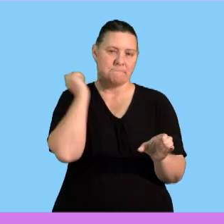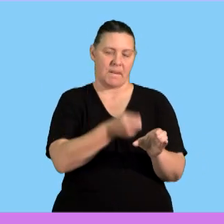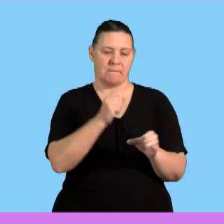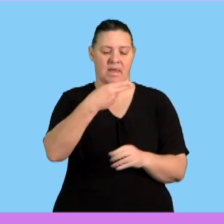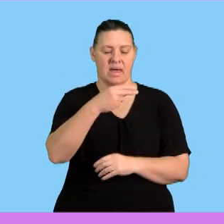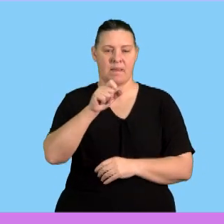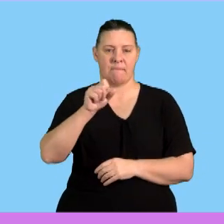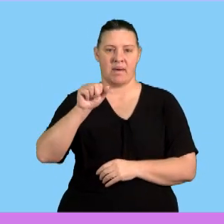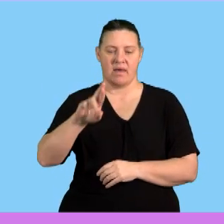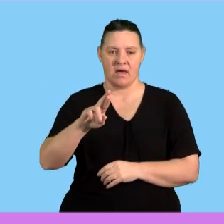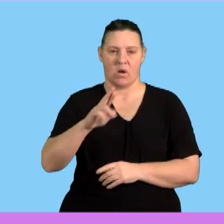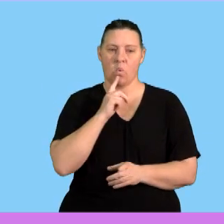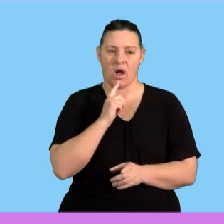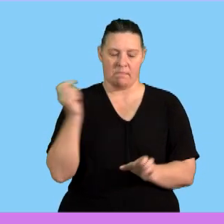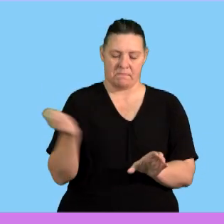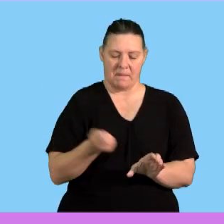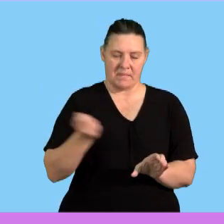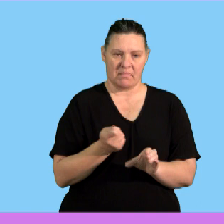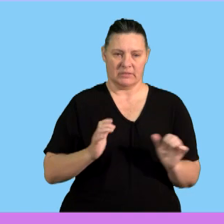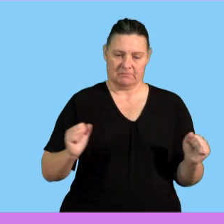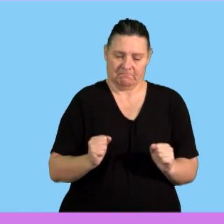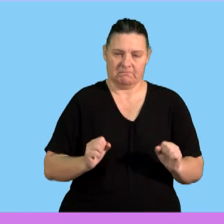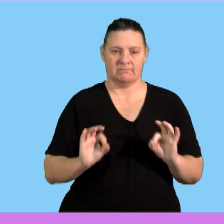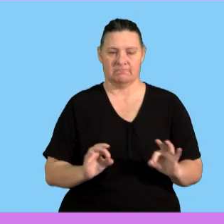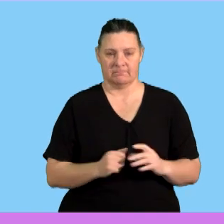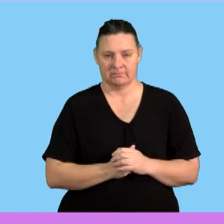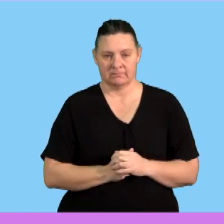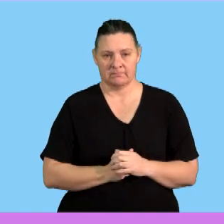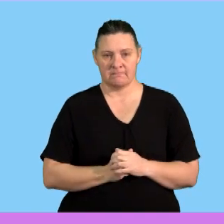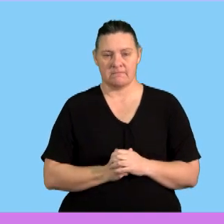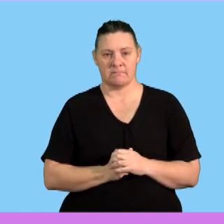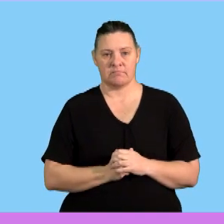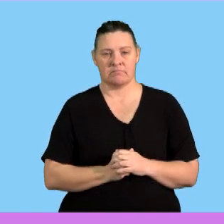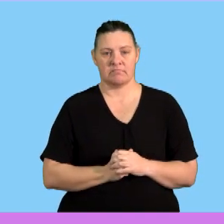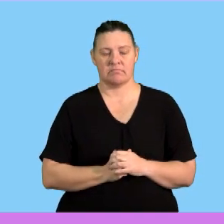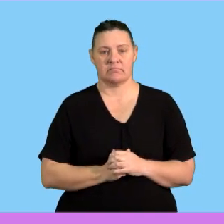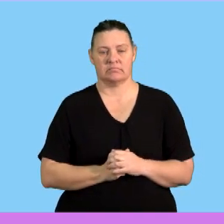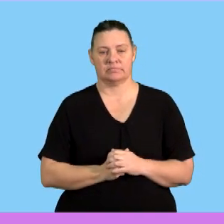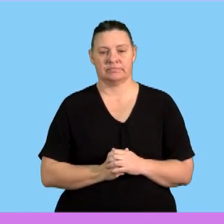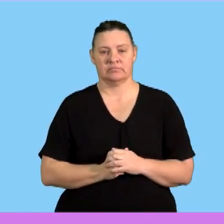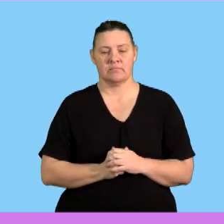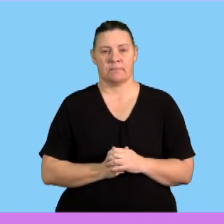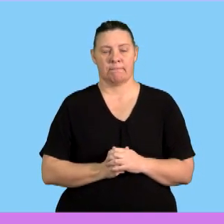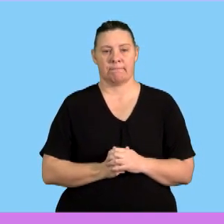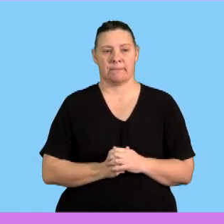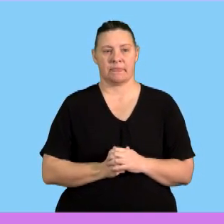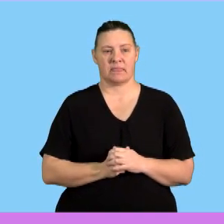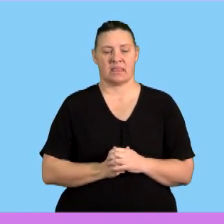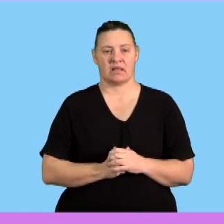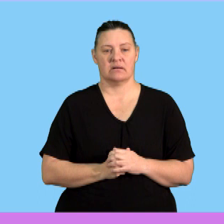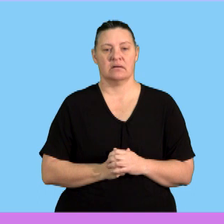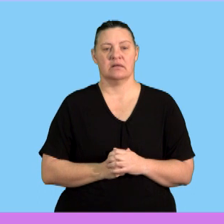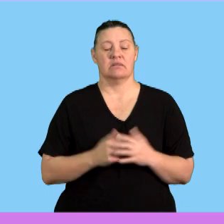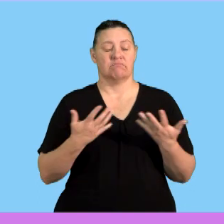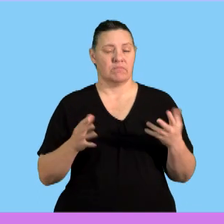hammer will be needed as well. Okay, so that's the 2 tools I would say that Kabelo will need to assemble